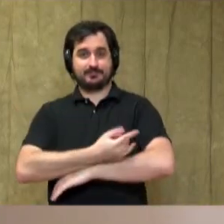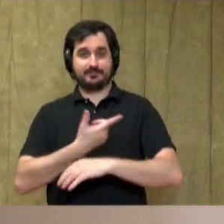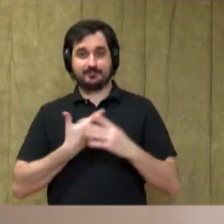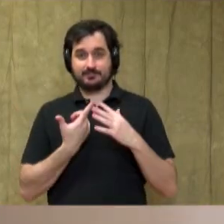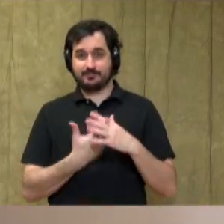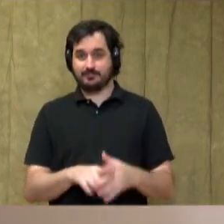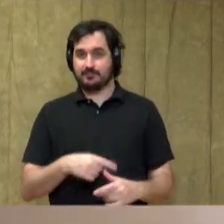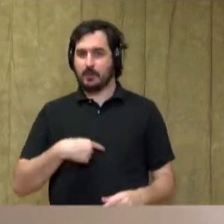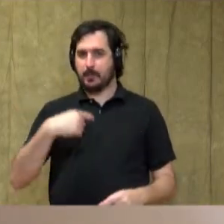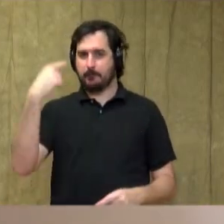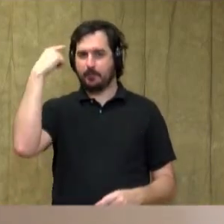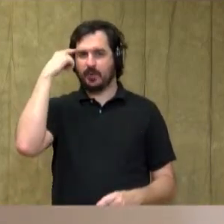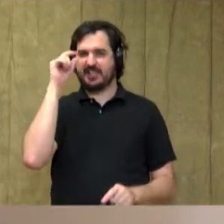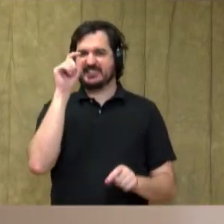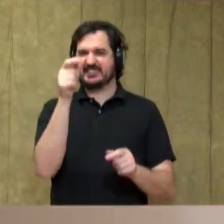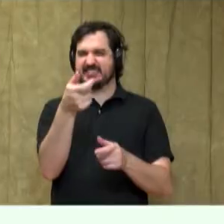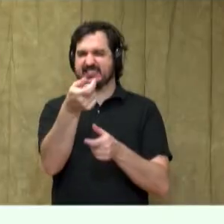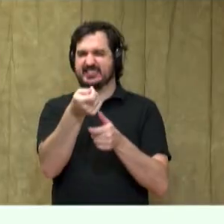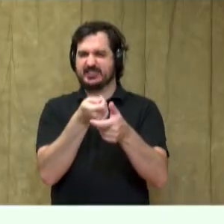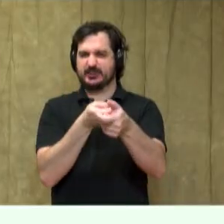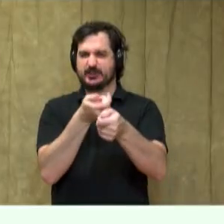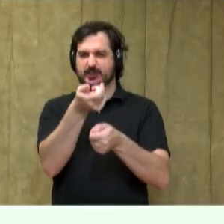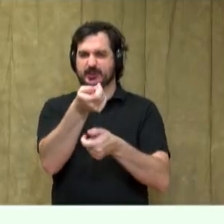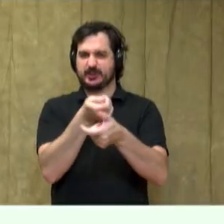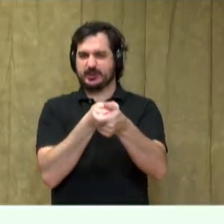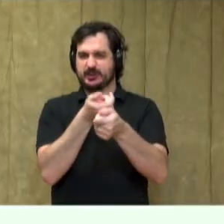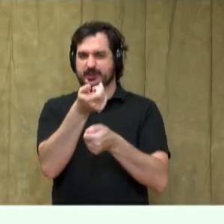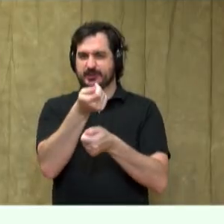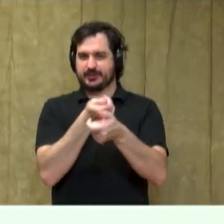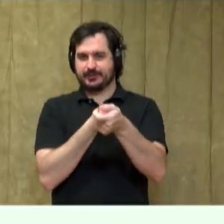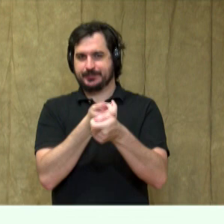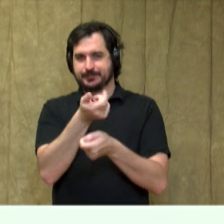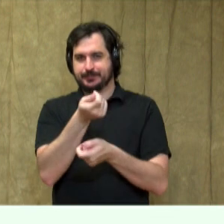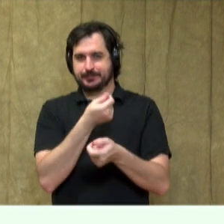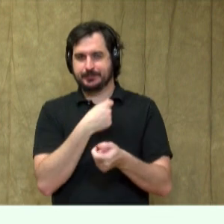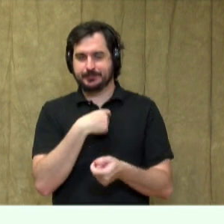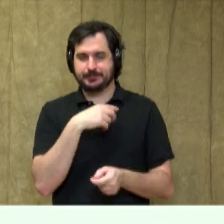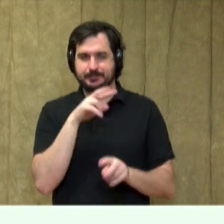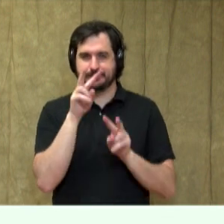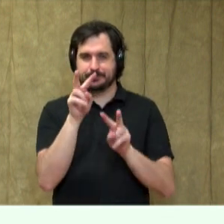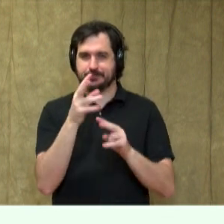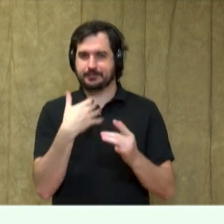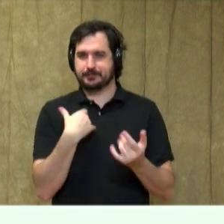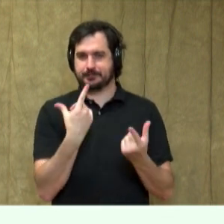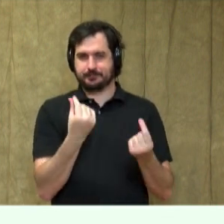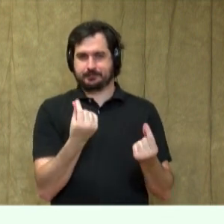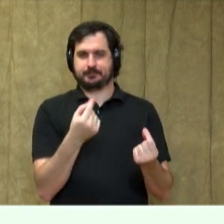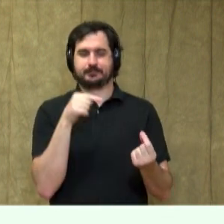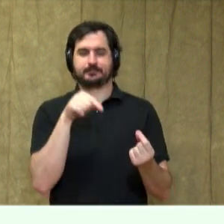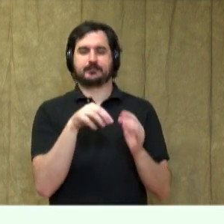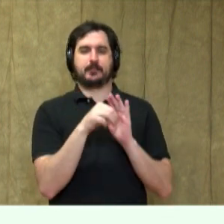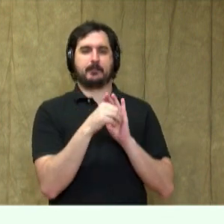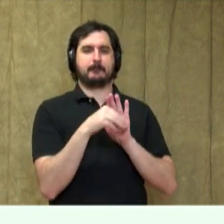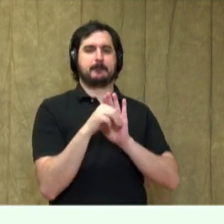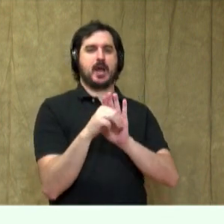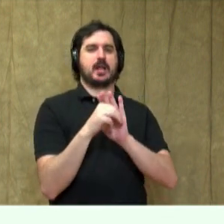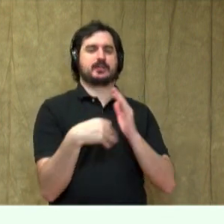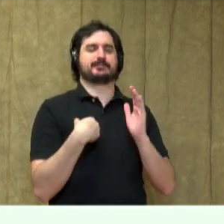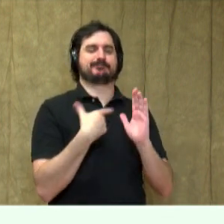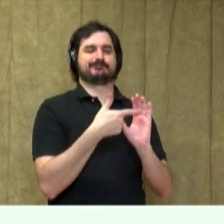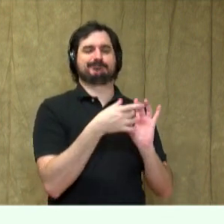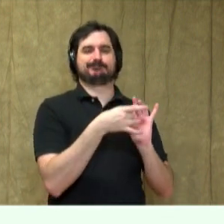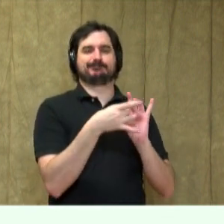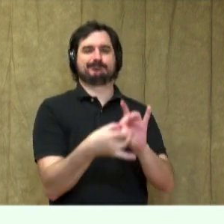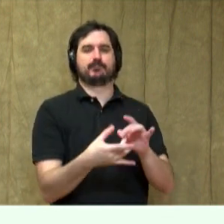teaser. And I want you to look at what I did. This is modeling after what we did on Thursday, where we had